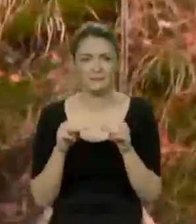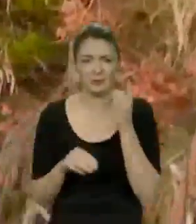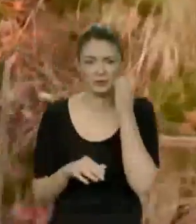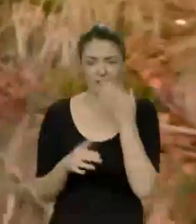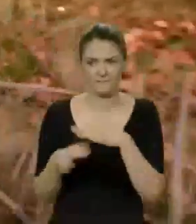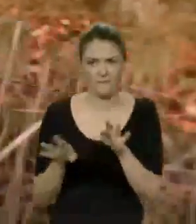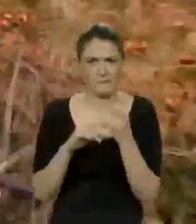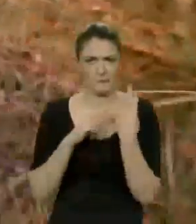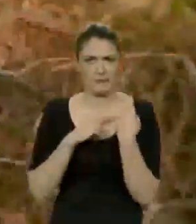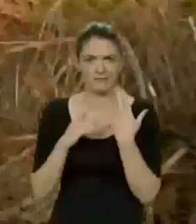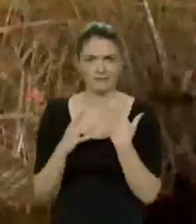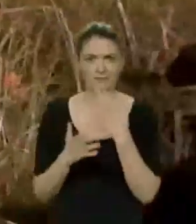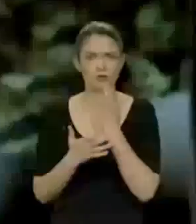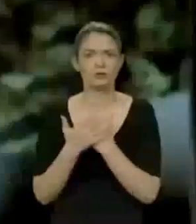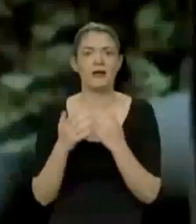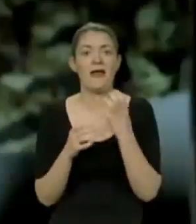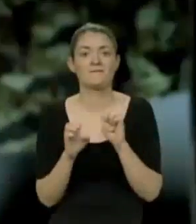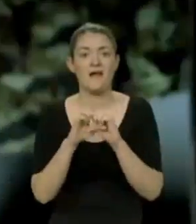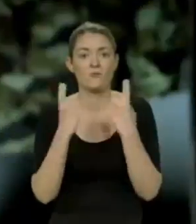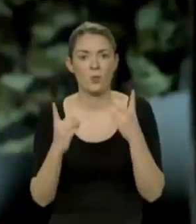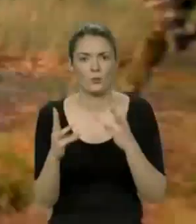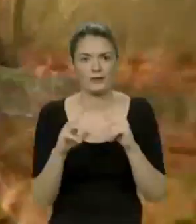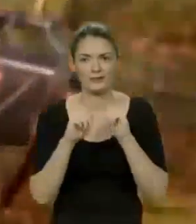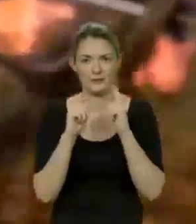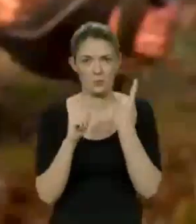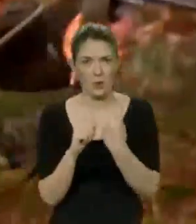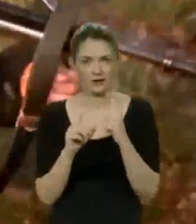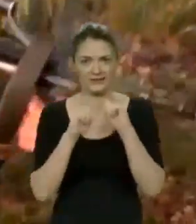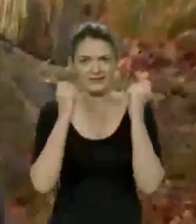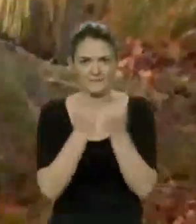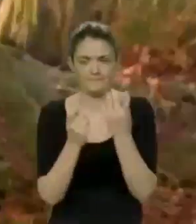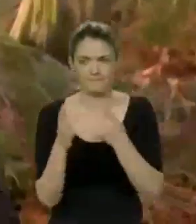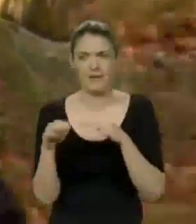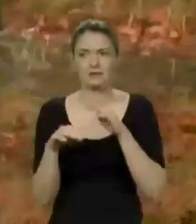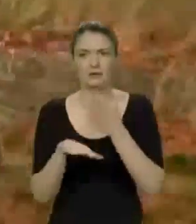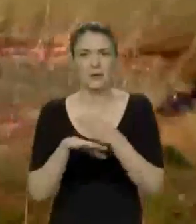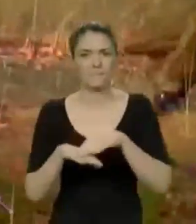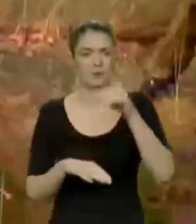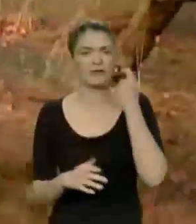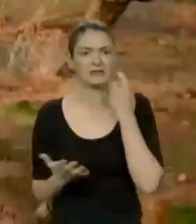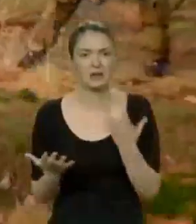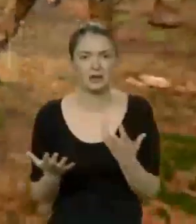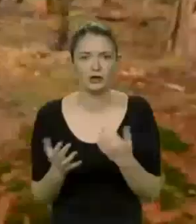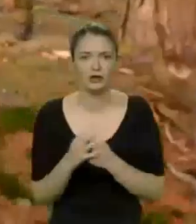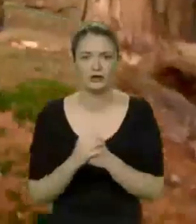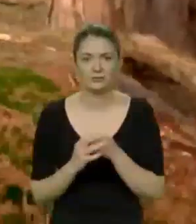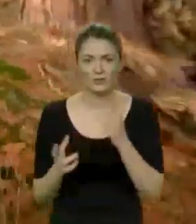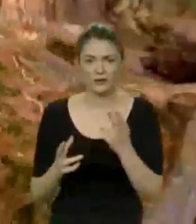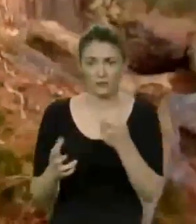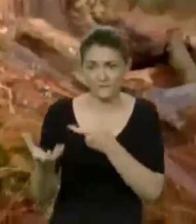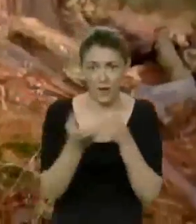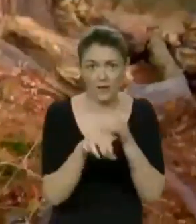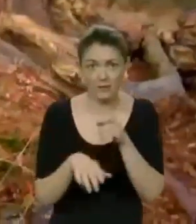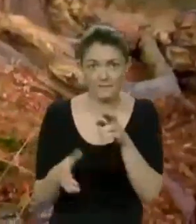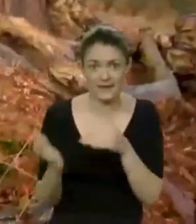you have everyone working as the one team, it makes your job so much easier. Right, that's it. You fired in on them, yeah? Her